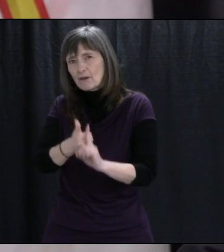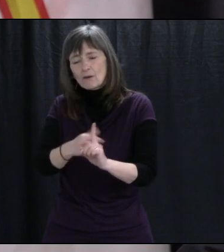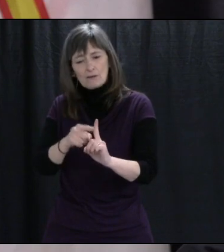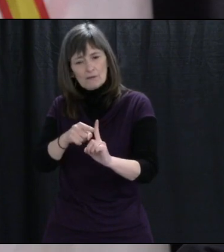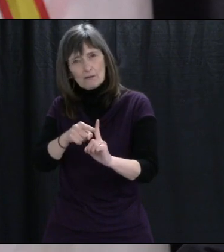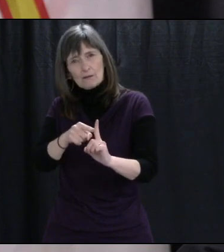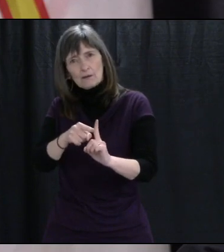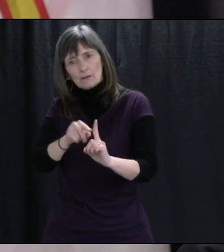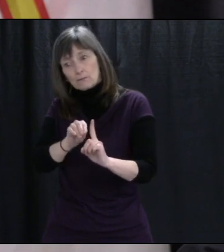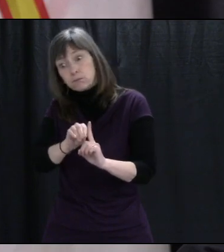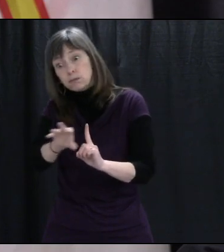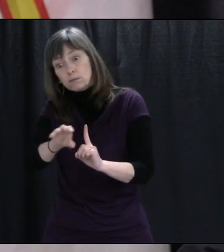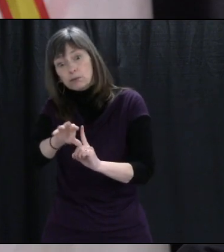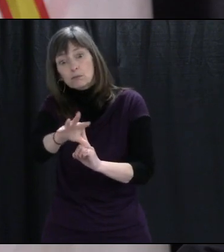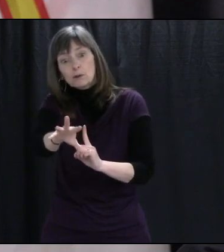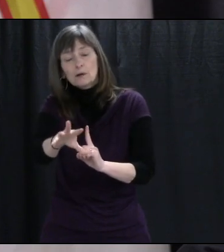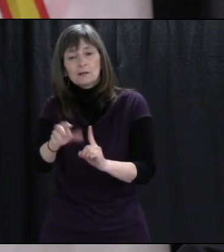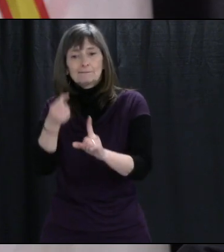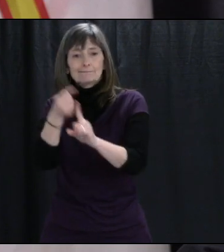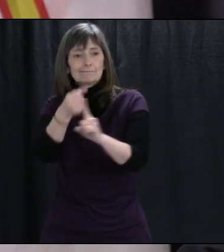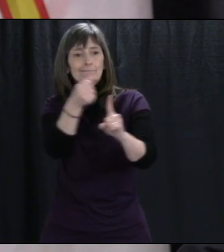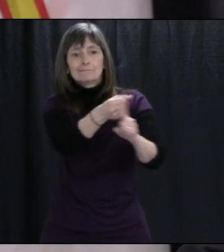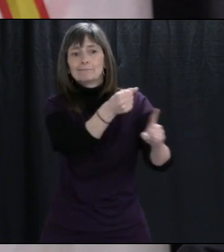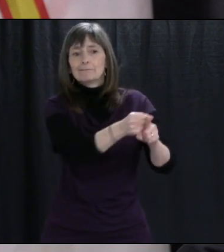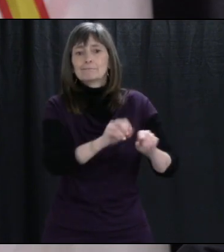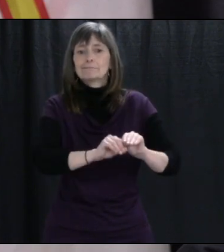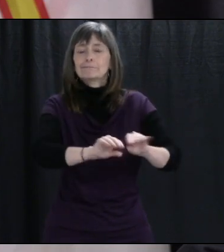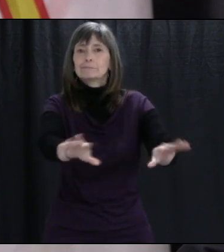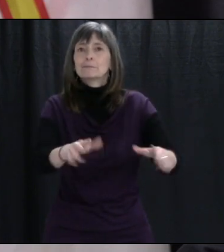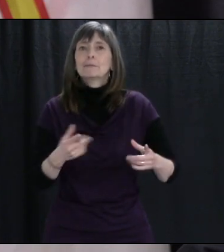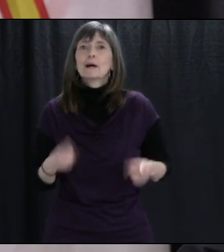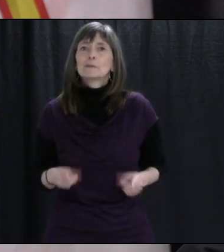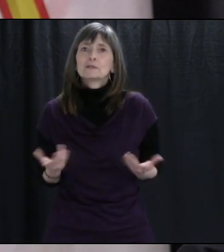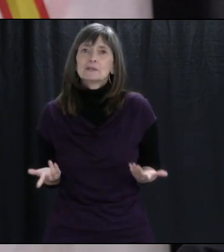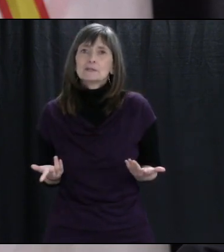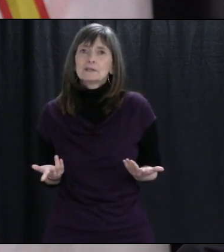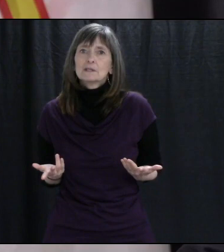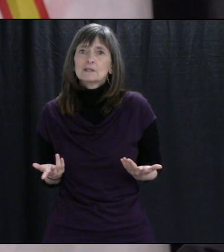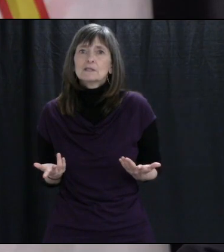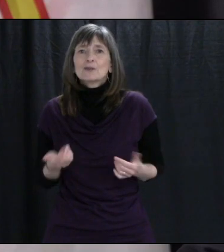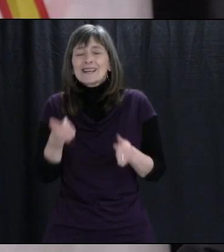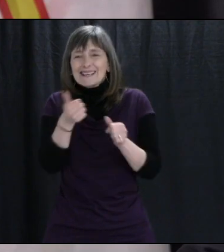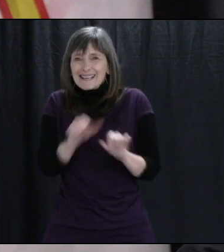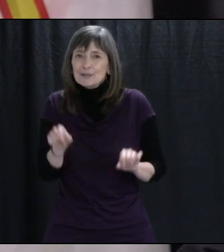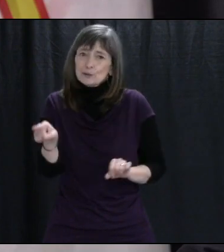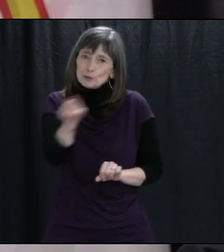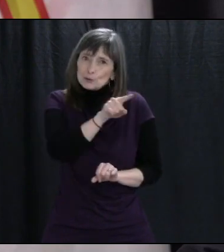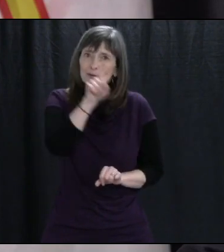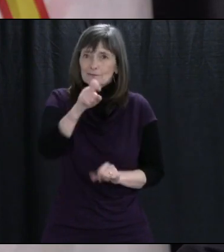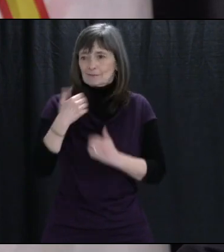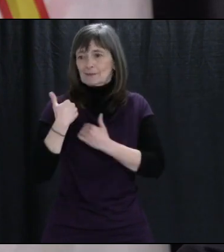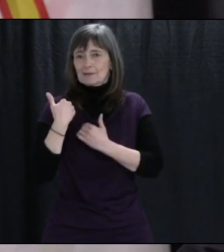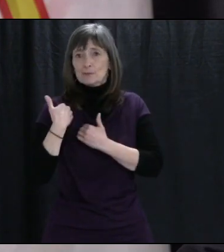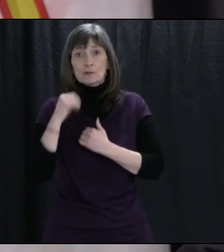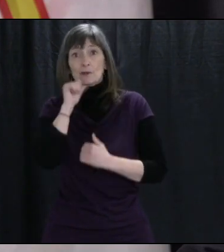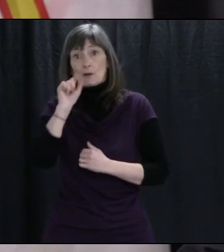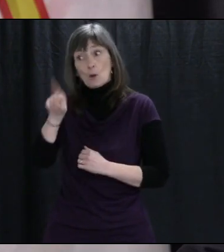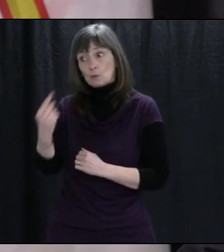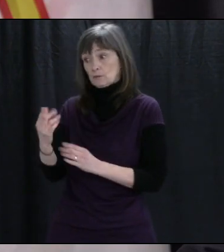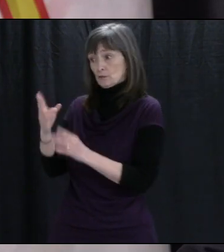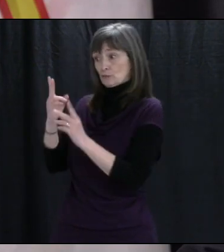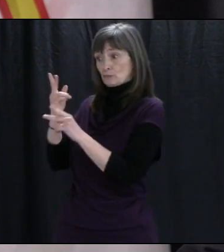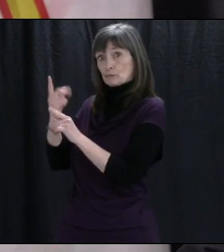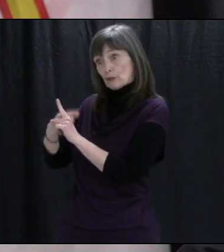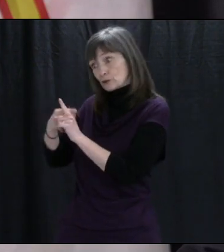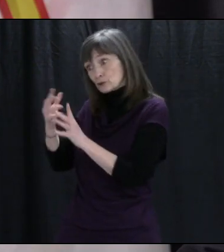is to someone else. And I think the responsible thing to do for anyone, just not a tenant or a landlord, if they find someone